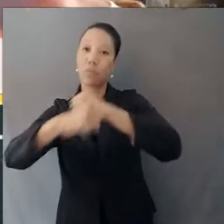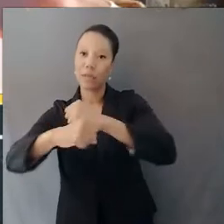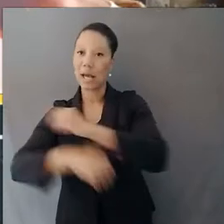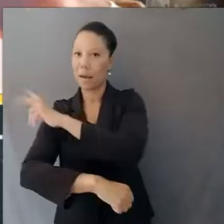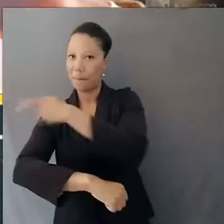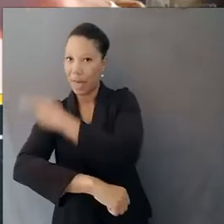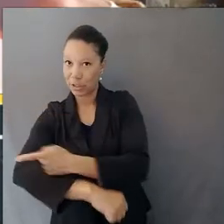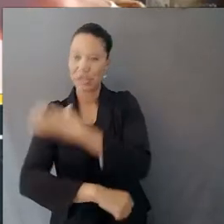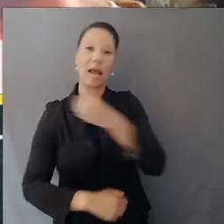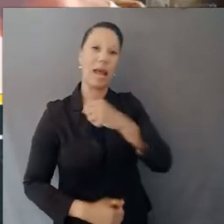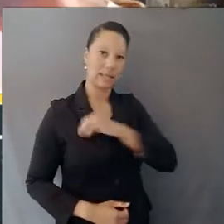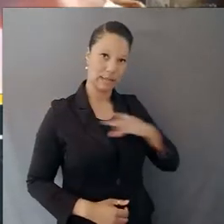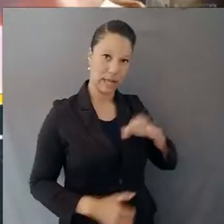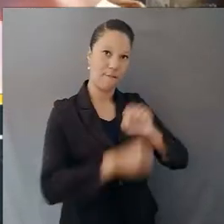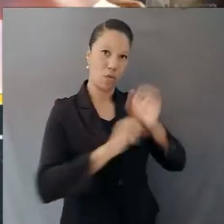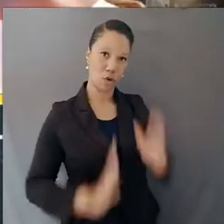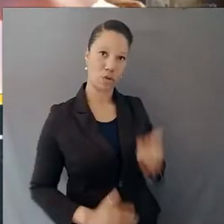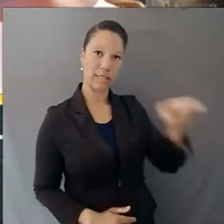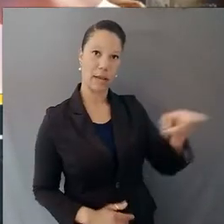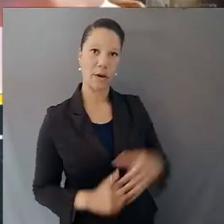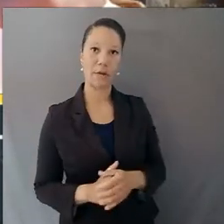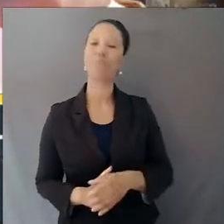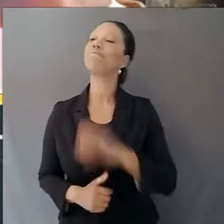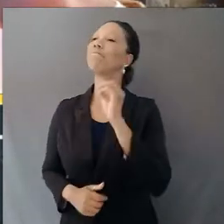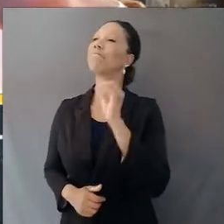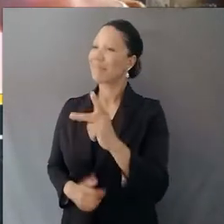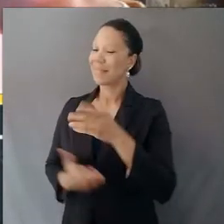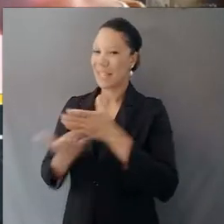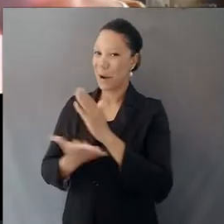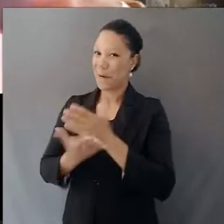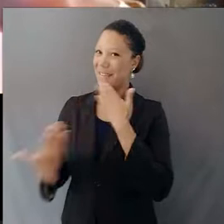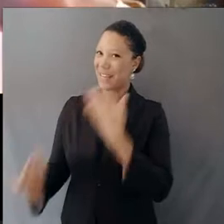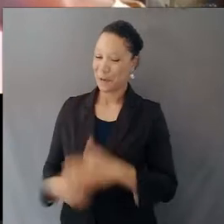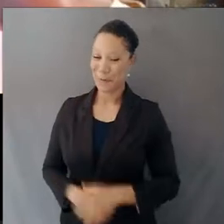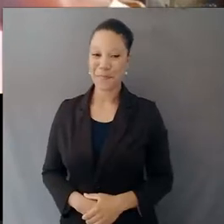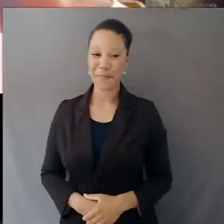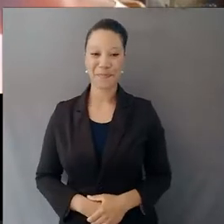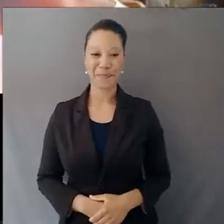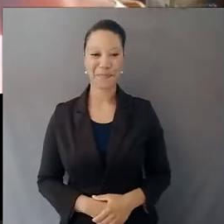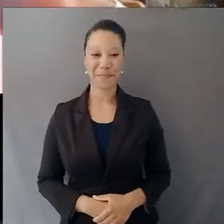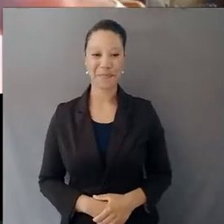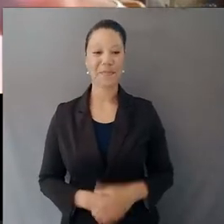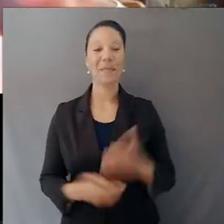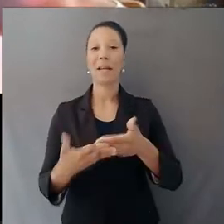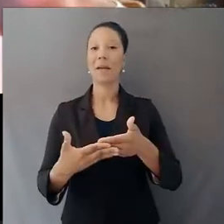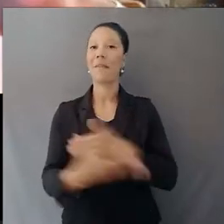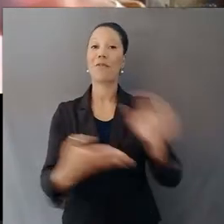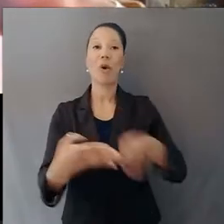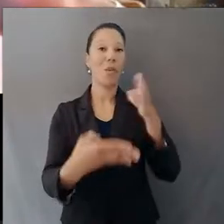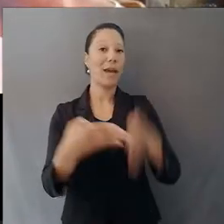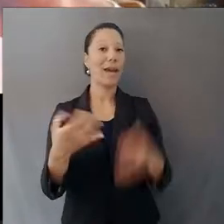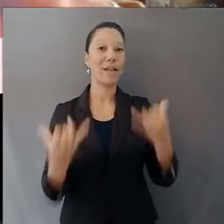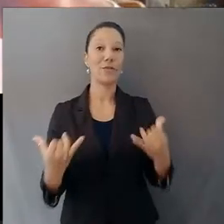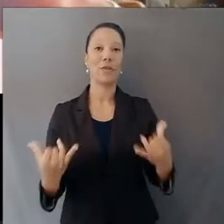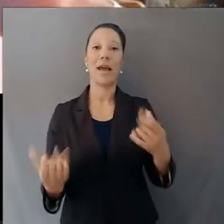the on-site workers. Okay, all right, thank you. And before we end today's